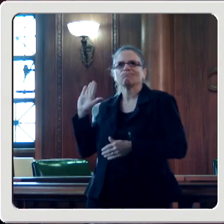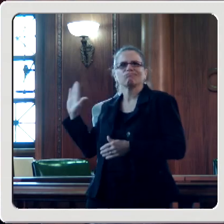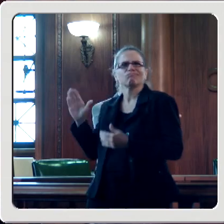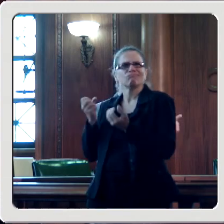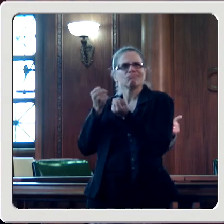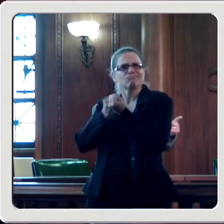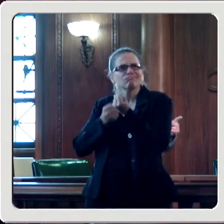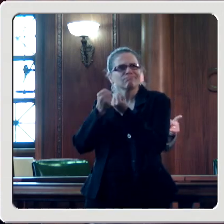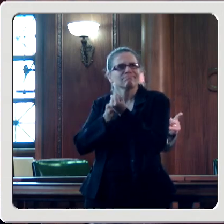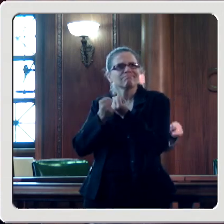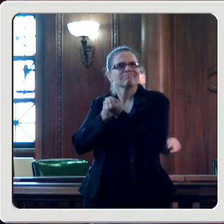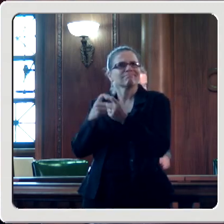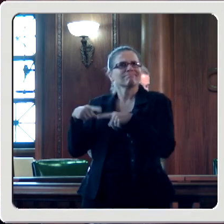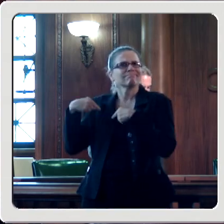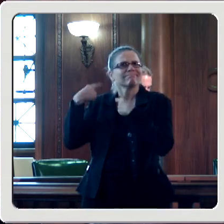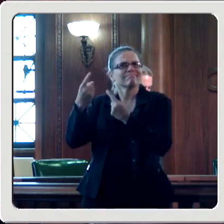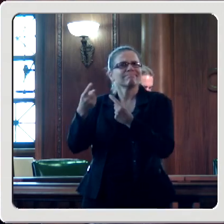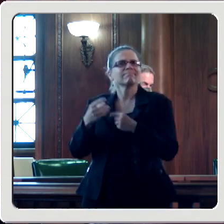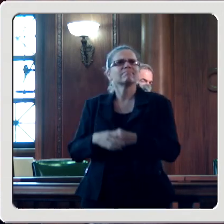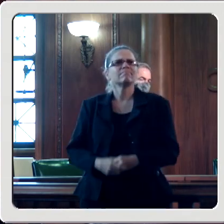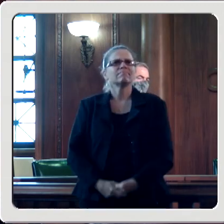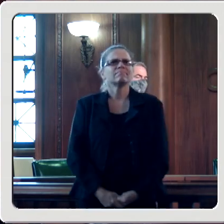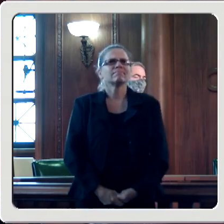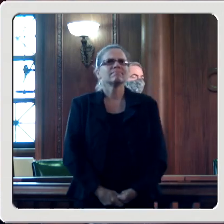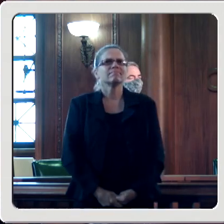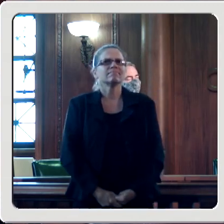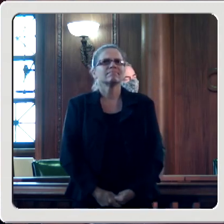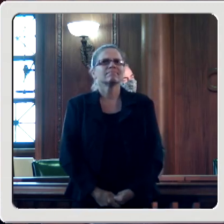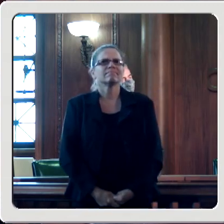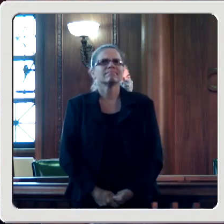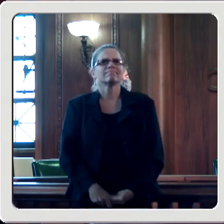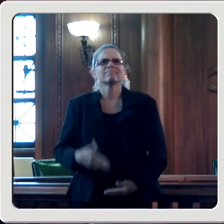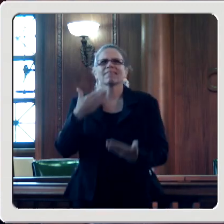in providing that leadership. Thank you.